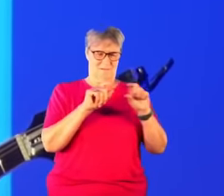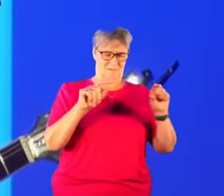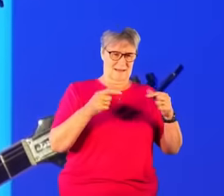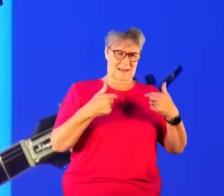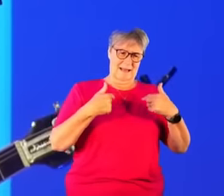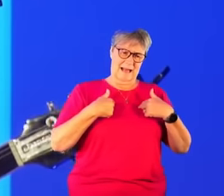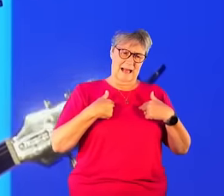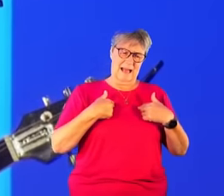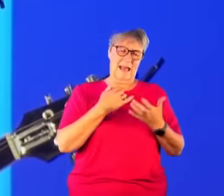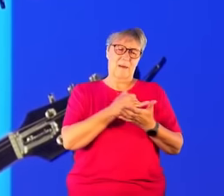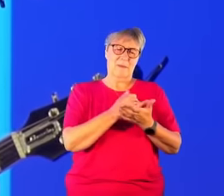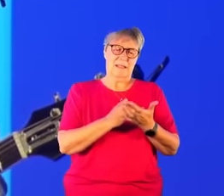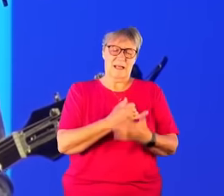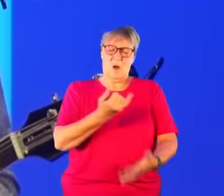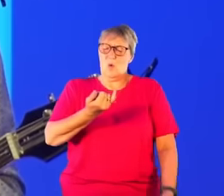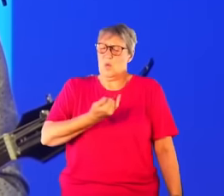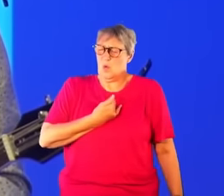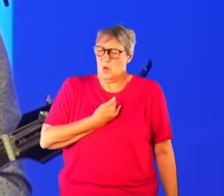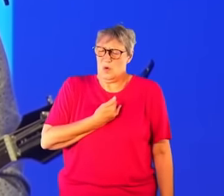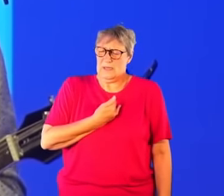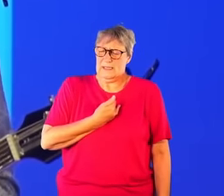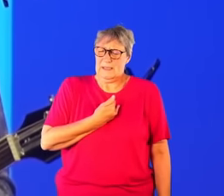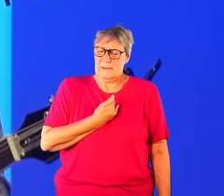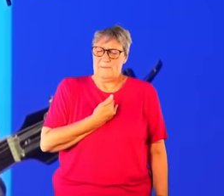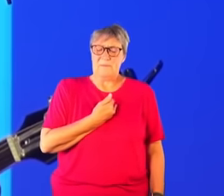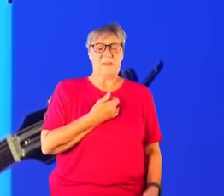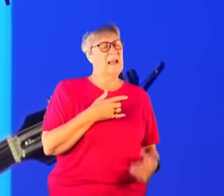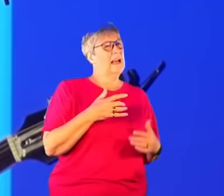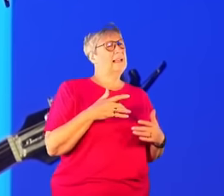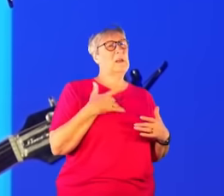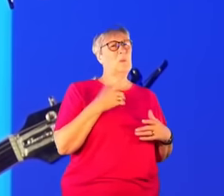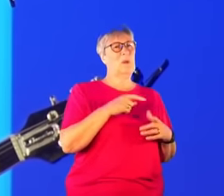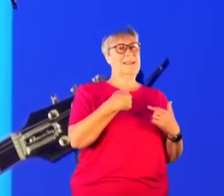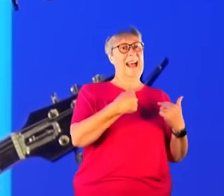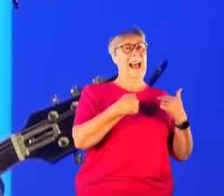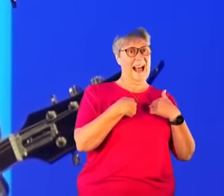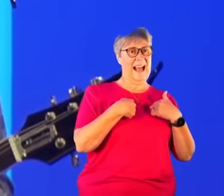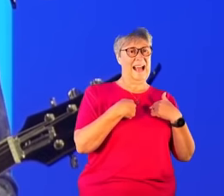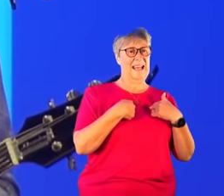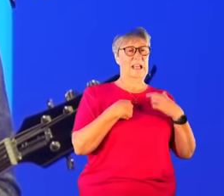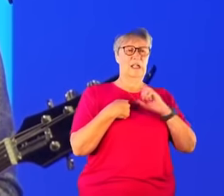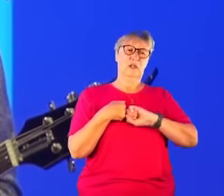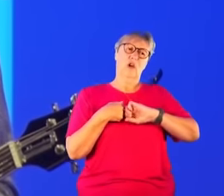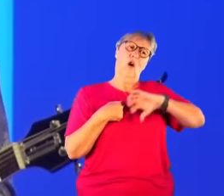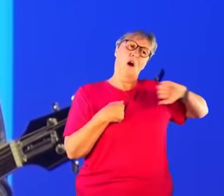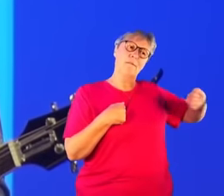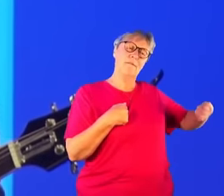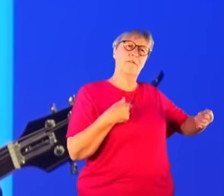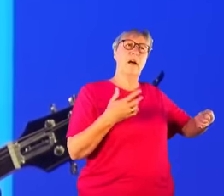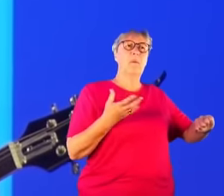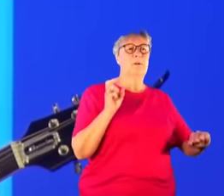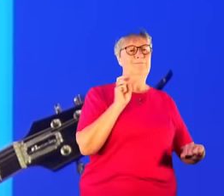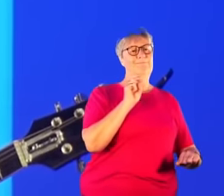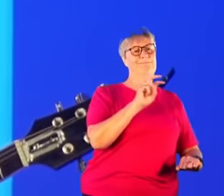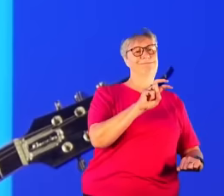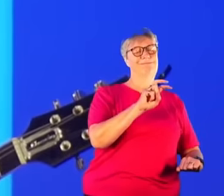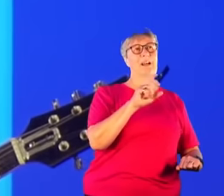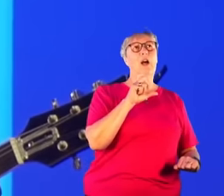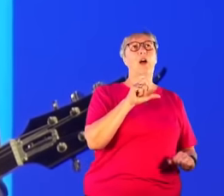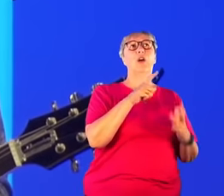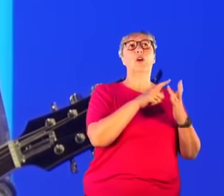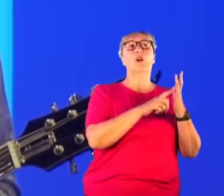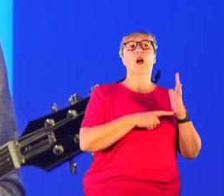wanted to score it out and put my name, because I actually felt I was the worst of sinners. I just couldn't